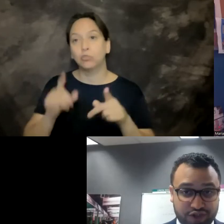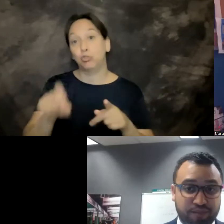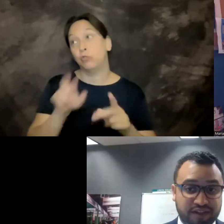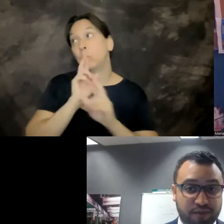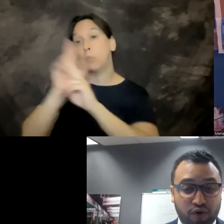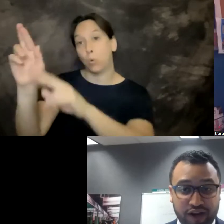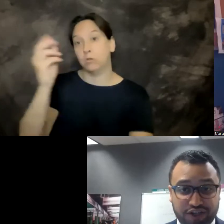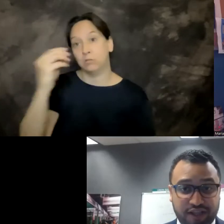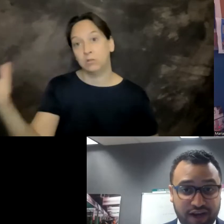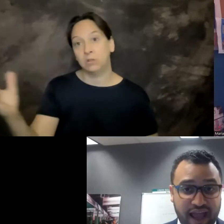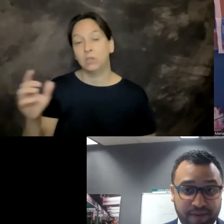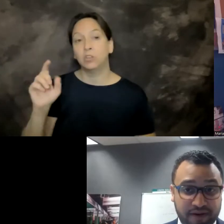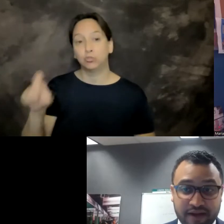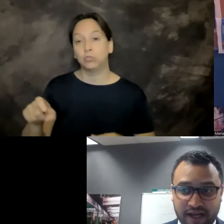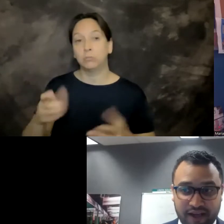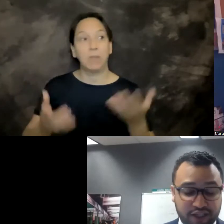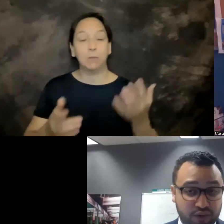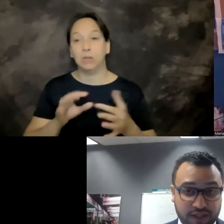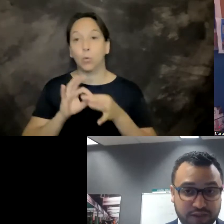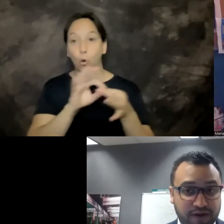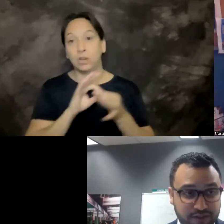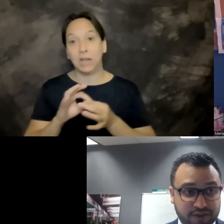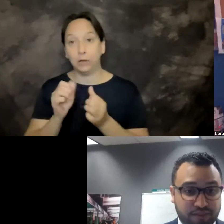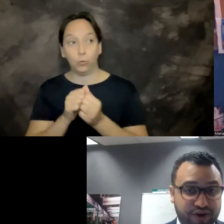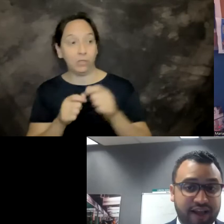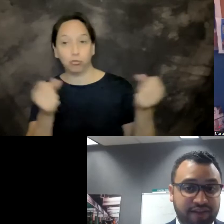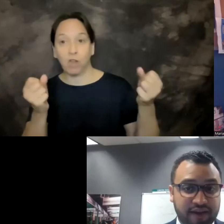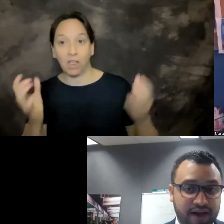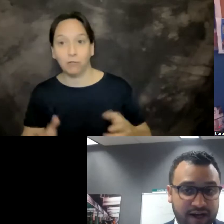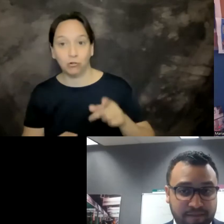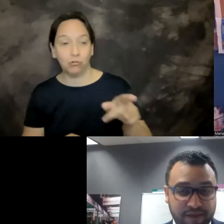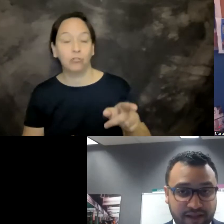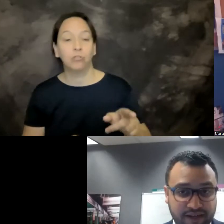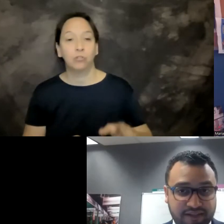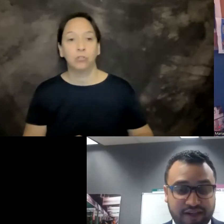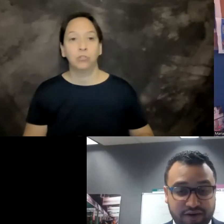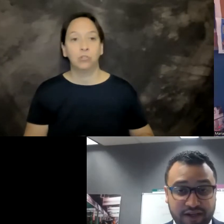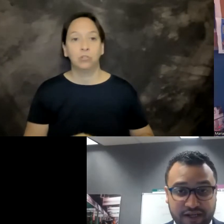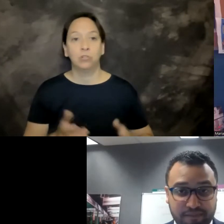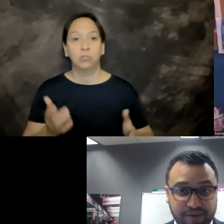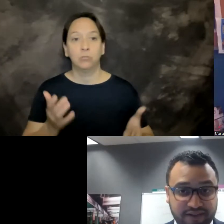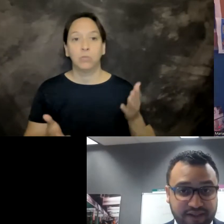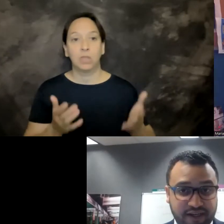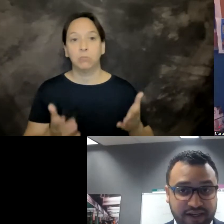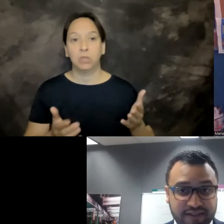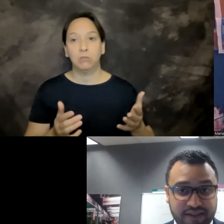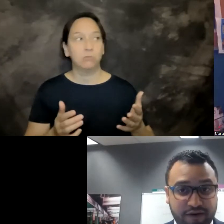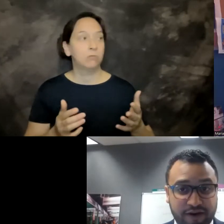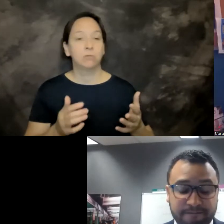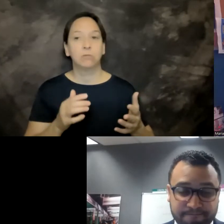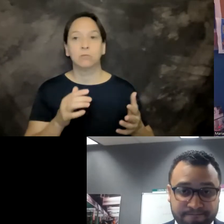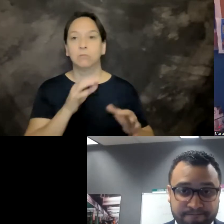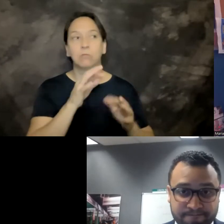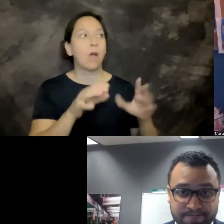and there should be some coordination that could happen as quickly as possible to bring in the necessary bus into the